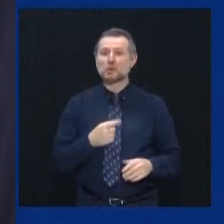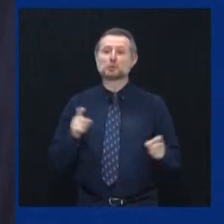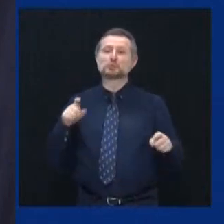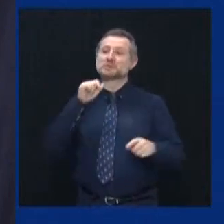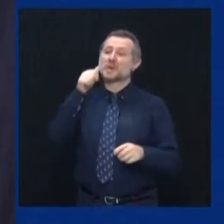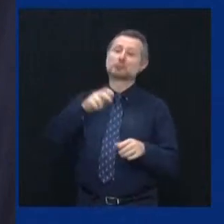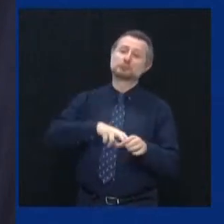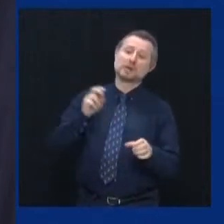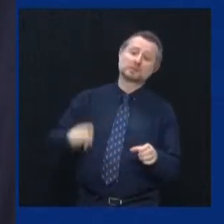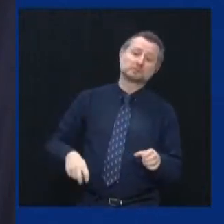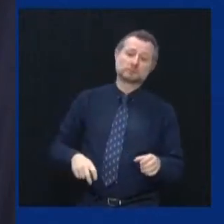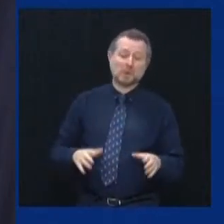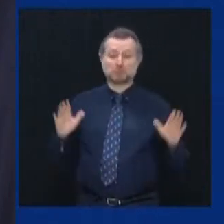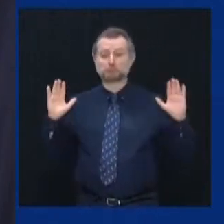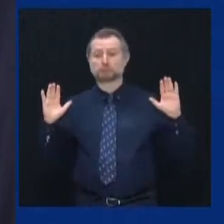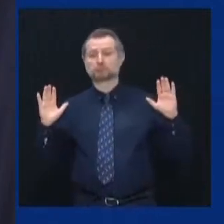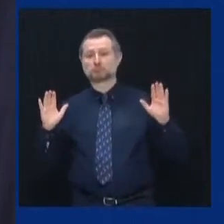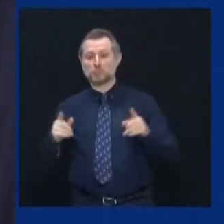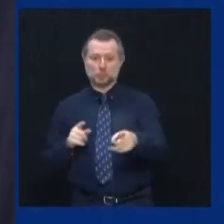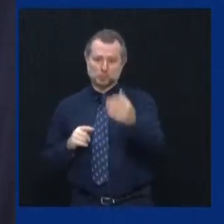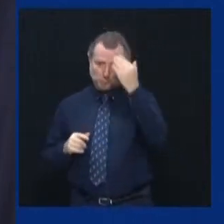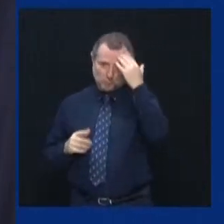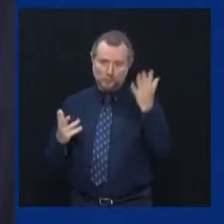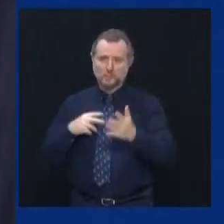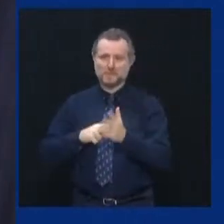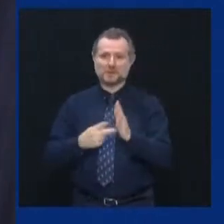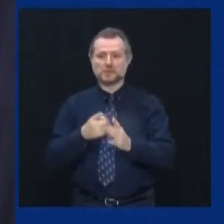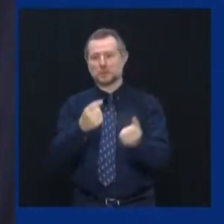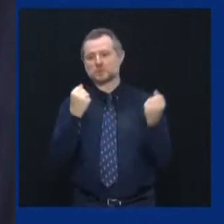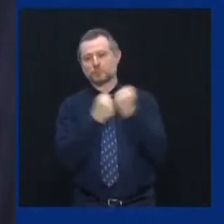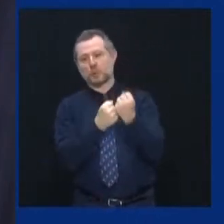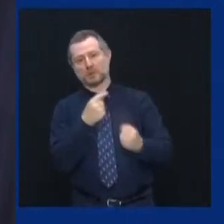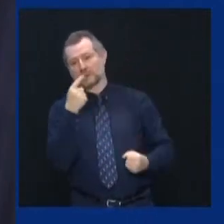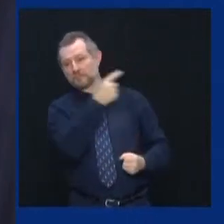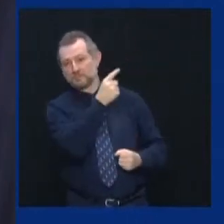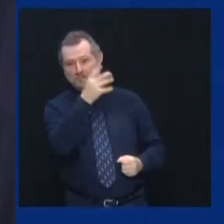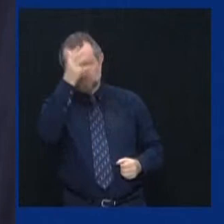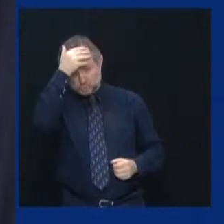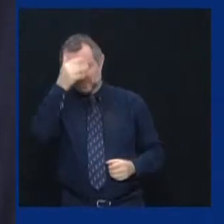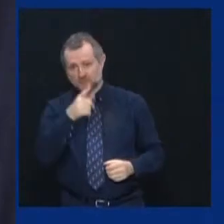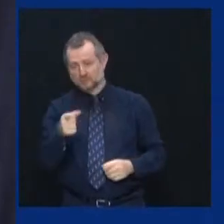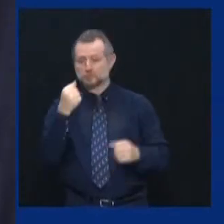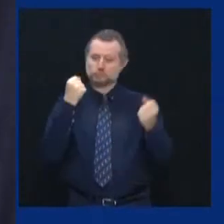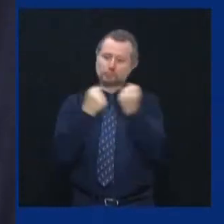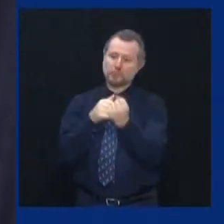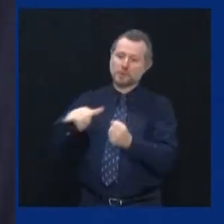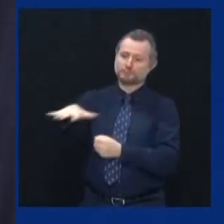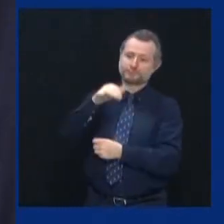resign, yeah, then you're complicit, you're part of it, you condoned it, you're with the mob.